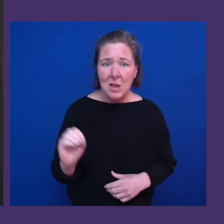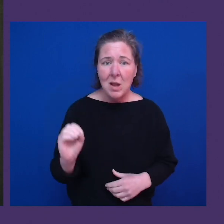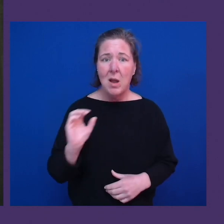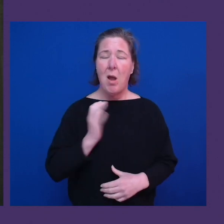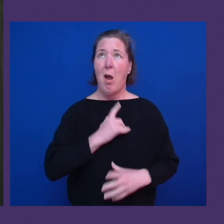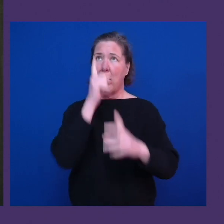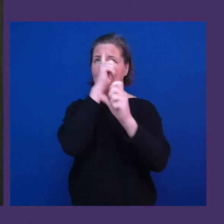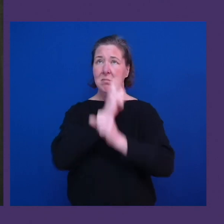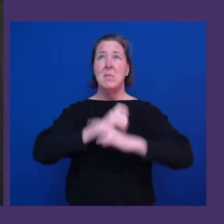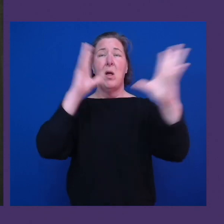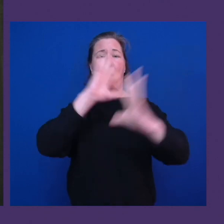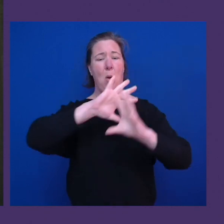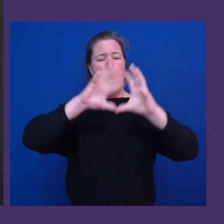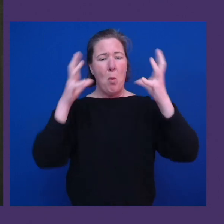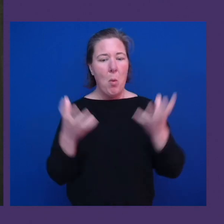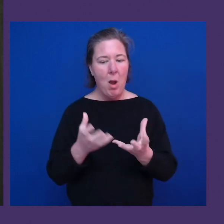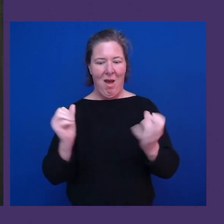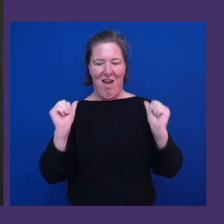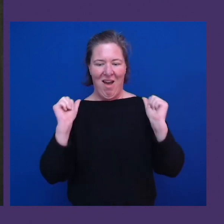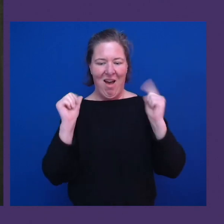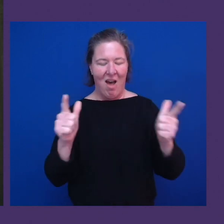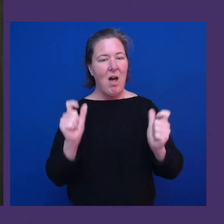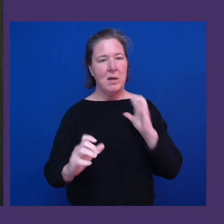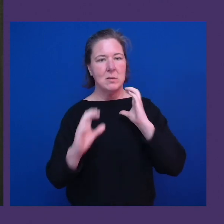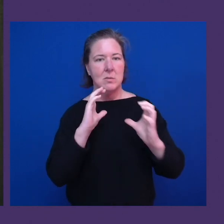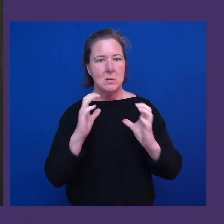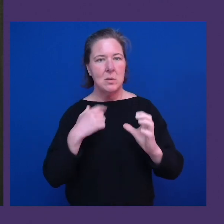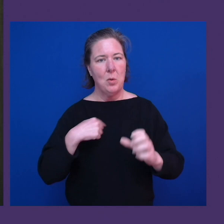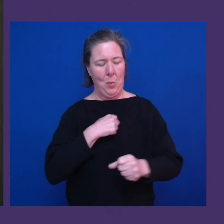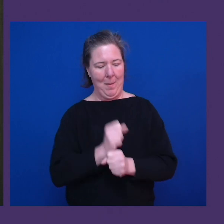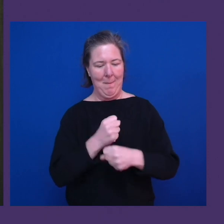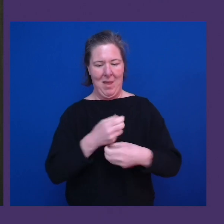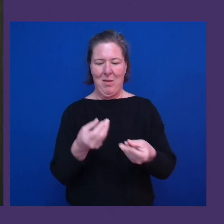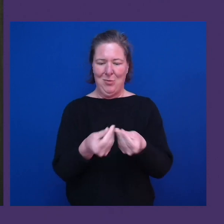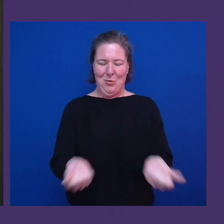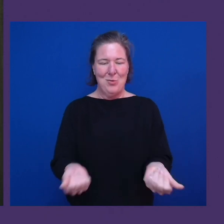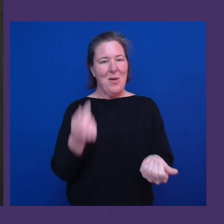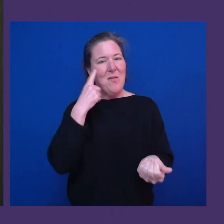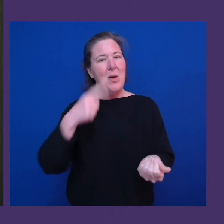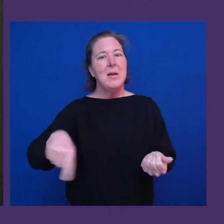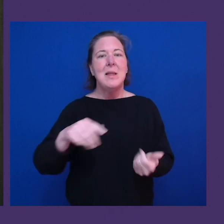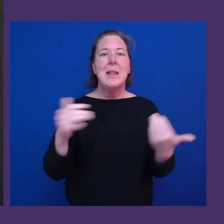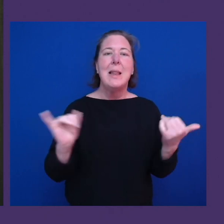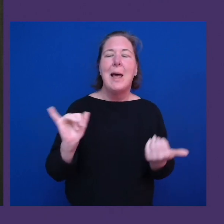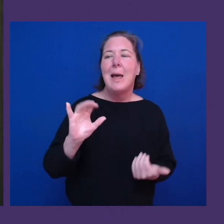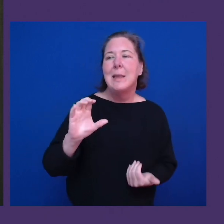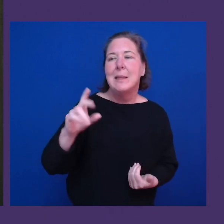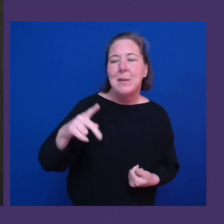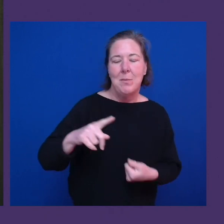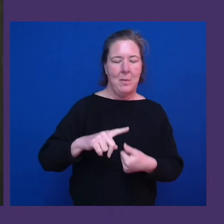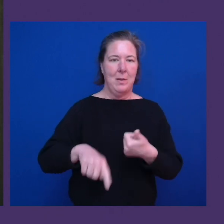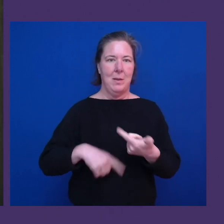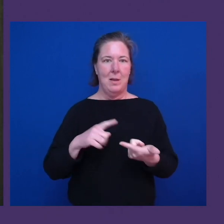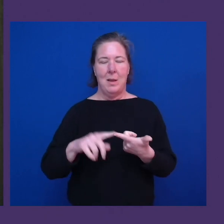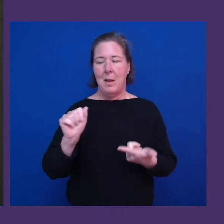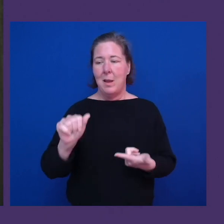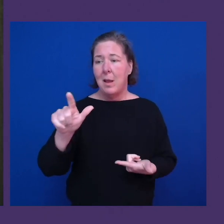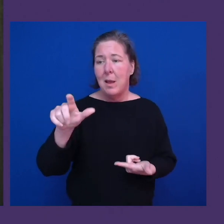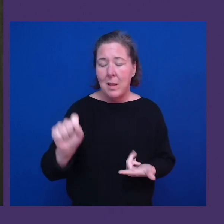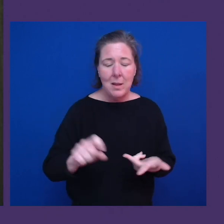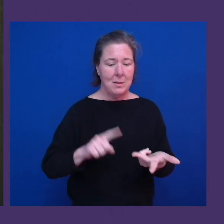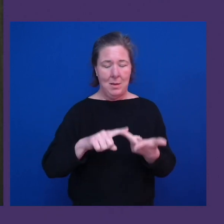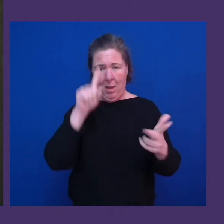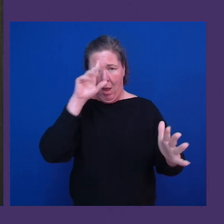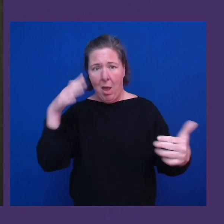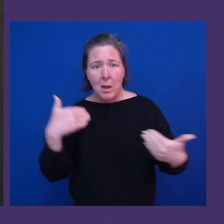where everyone can communicate. We make solutions for people with conditions like cerebral palsy, ALS, and autism. In other